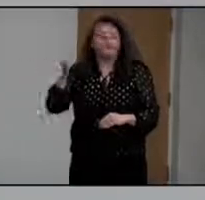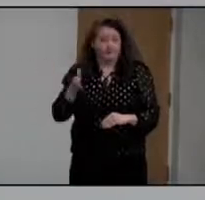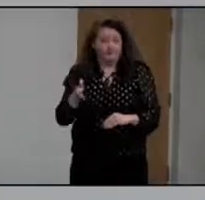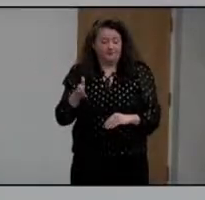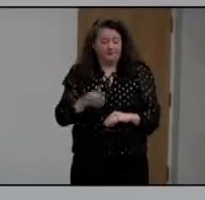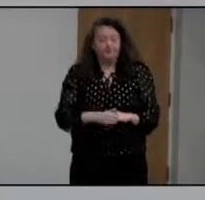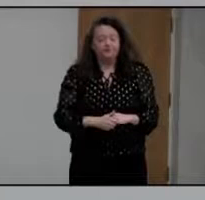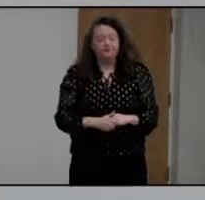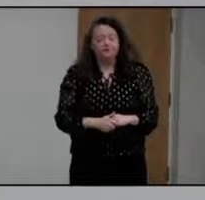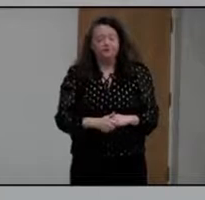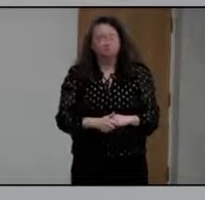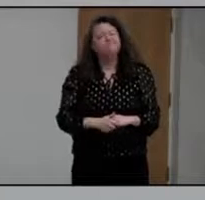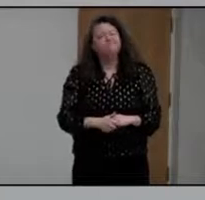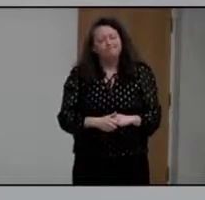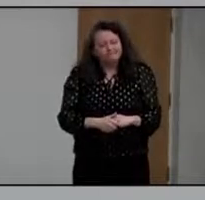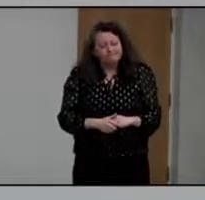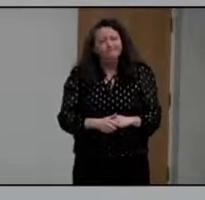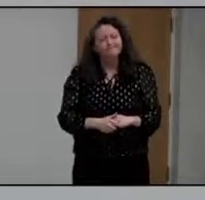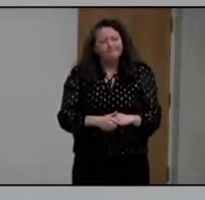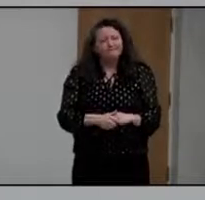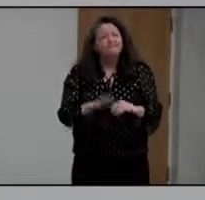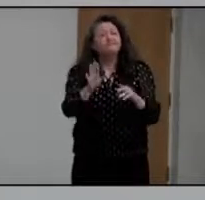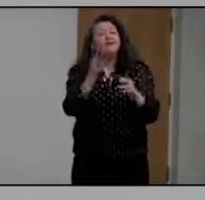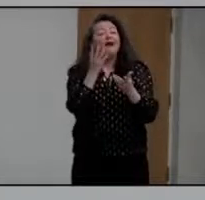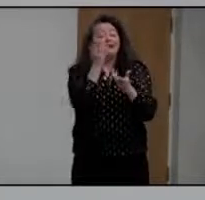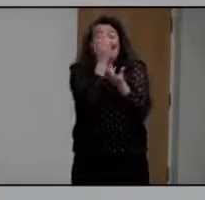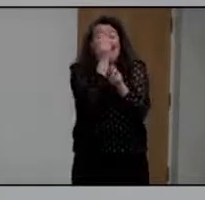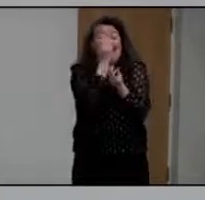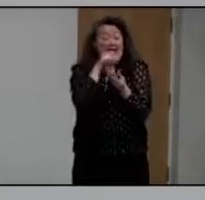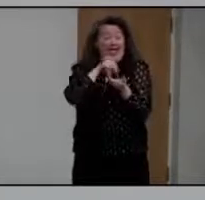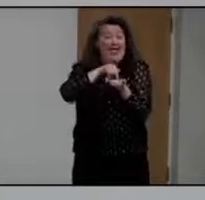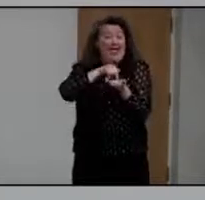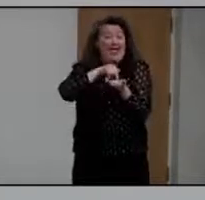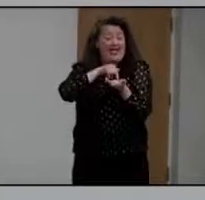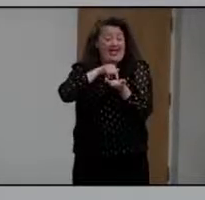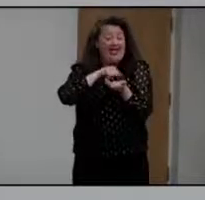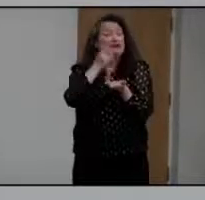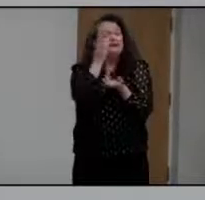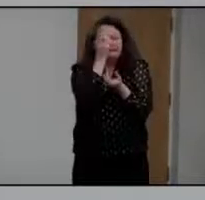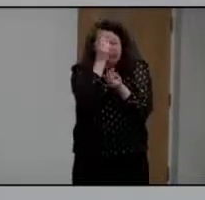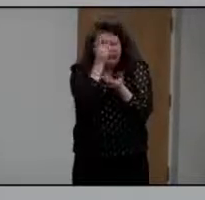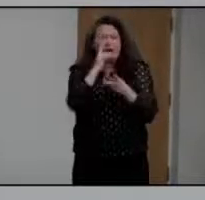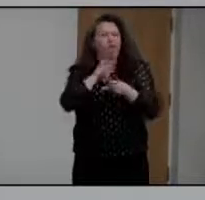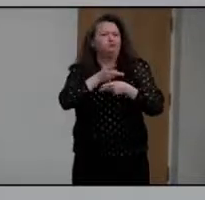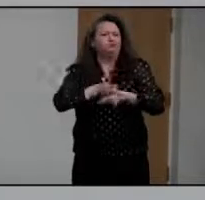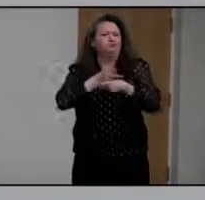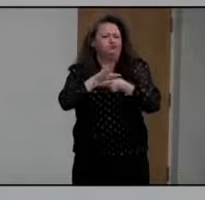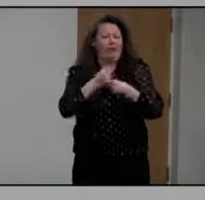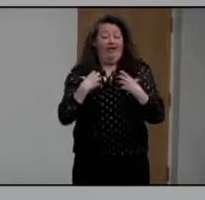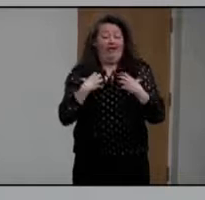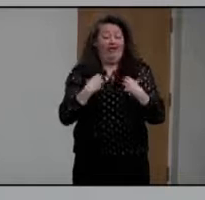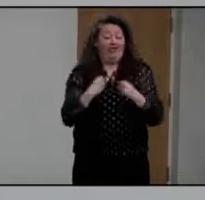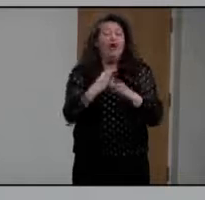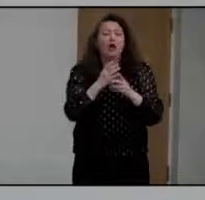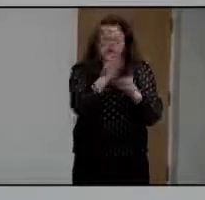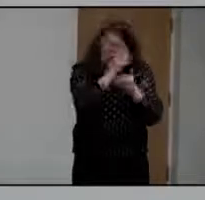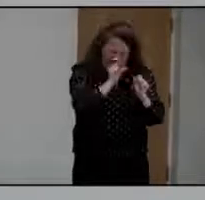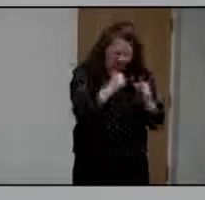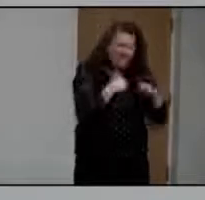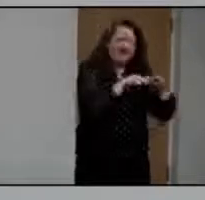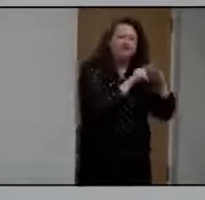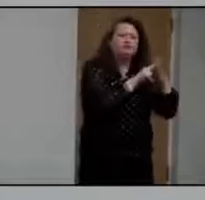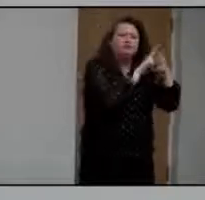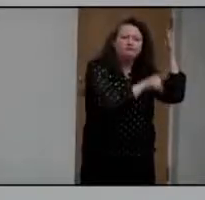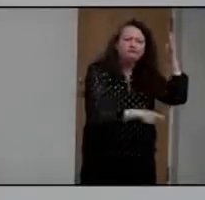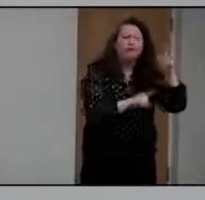is access to health-related data that is not clinical. Everybody's wearing a wearable. There are many devices. So